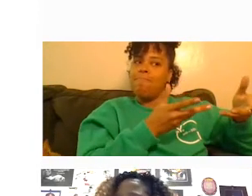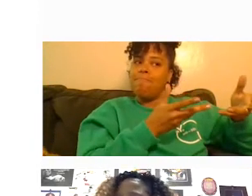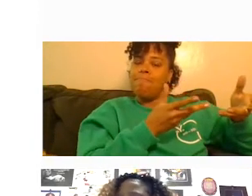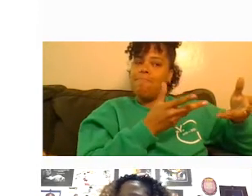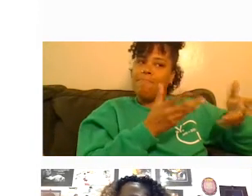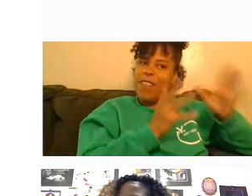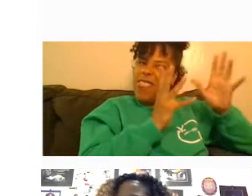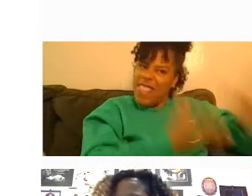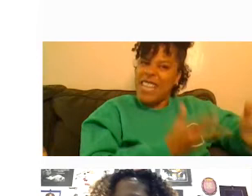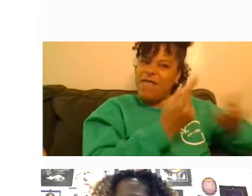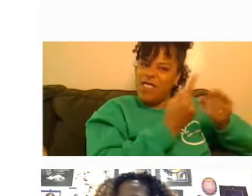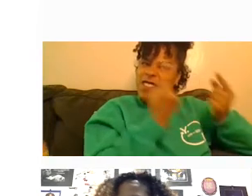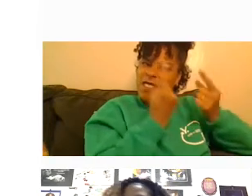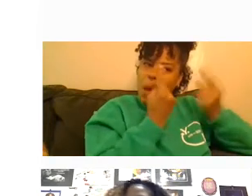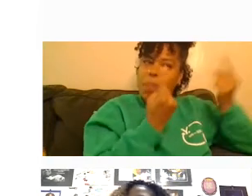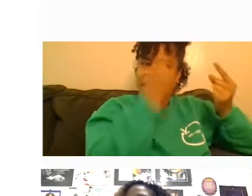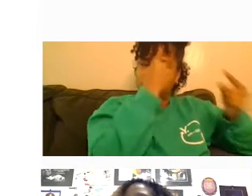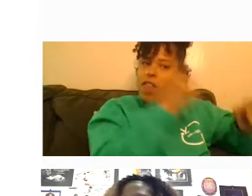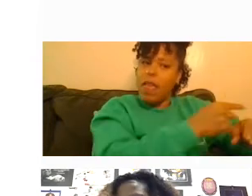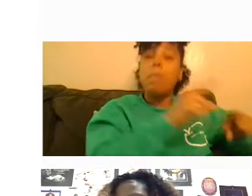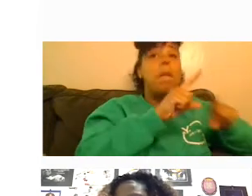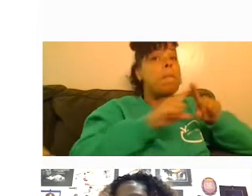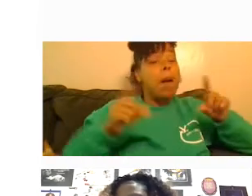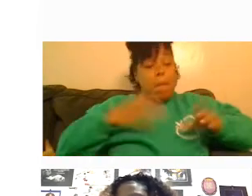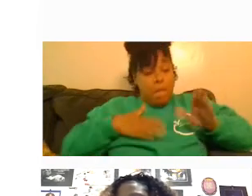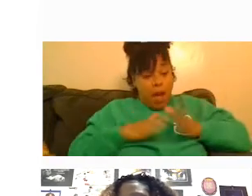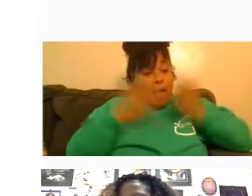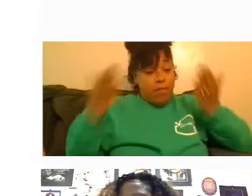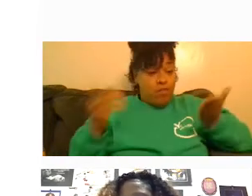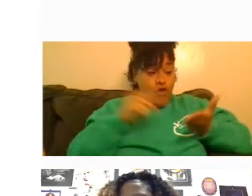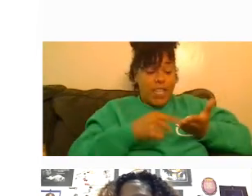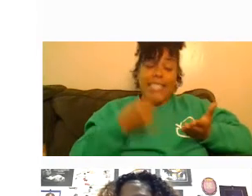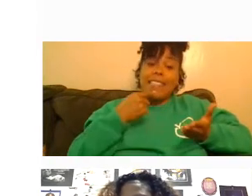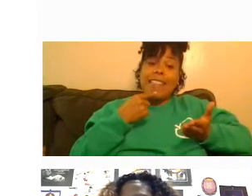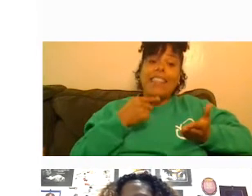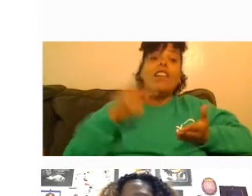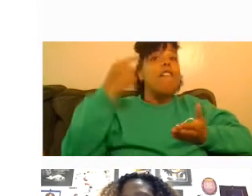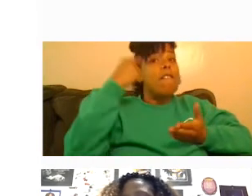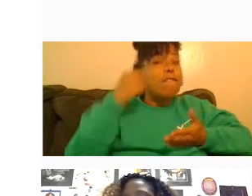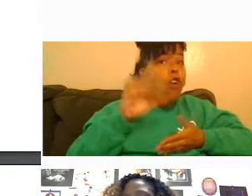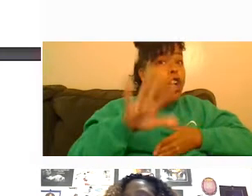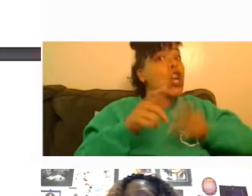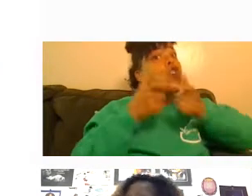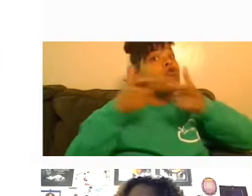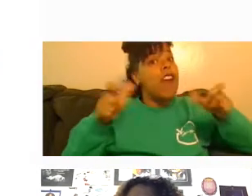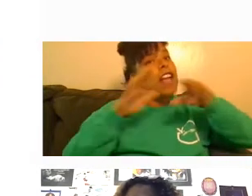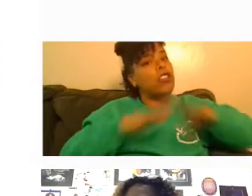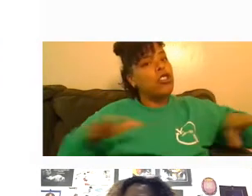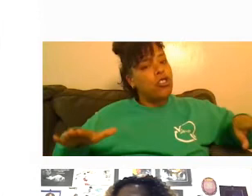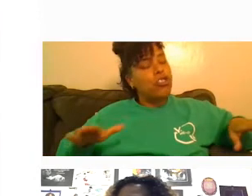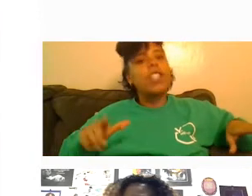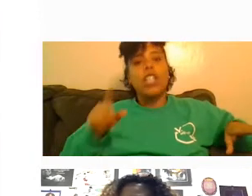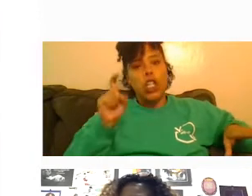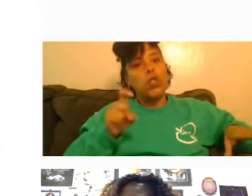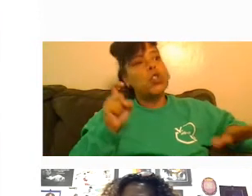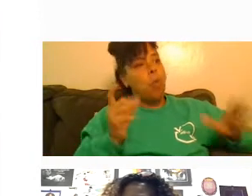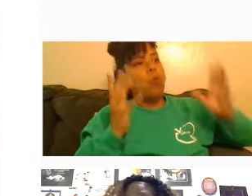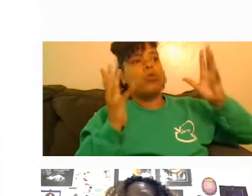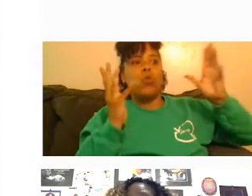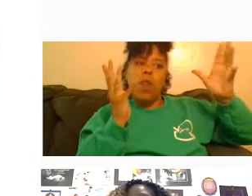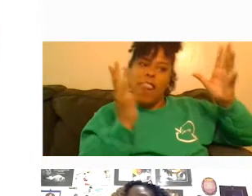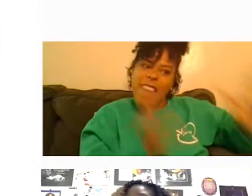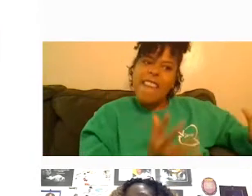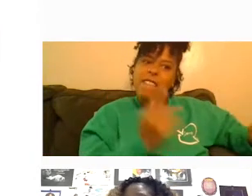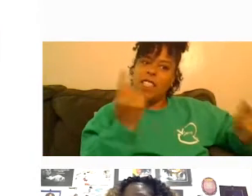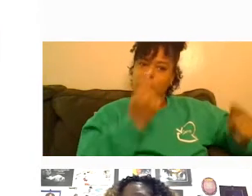your children's children. That's another reason to do that, because it helps you do that. So when we sit down with you one-on-one,